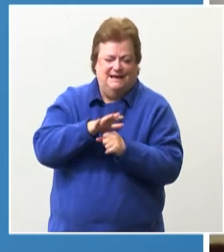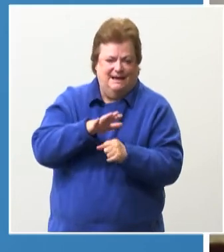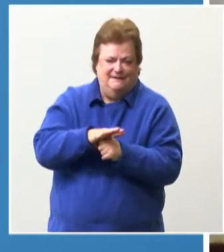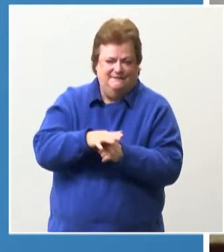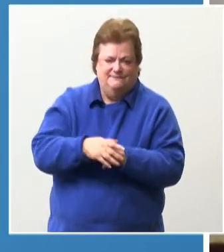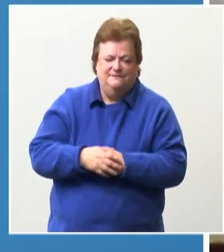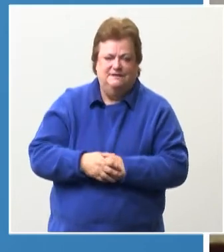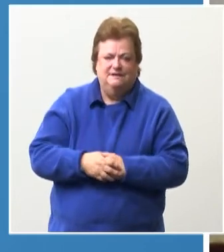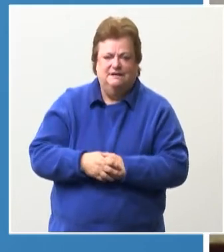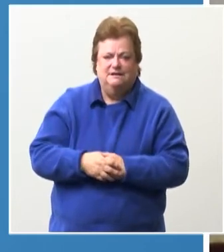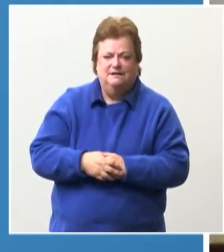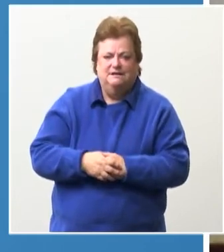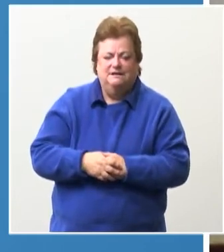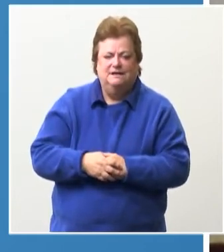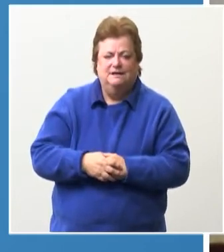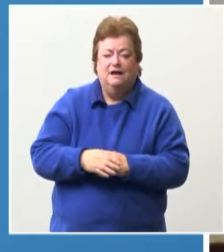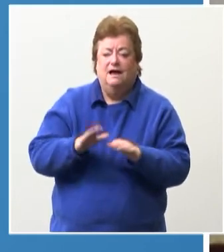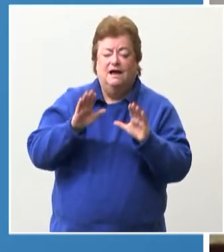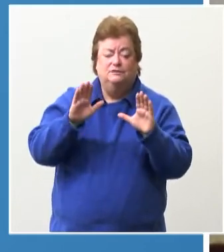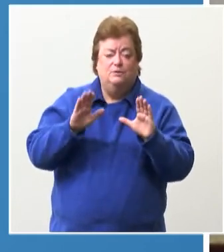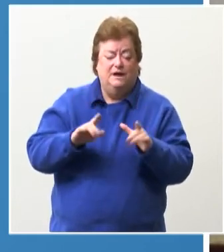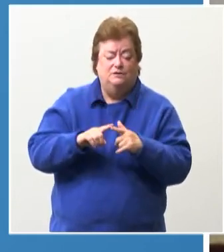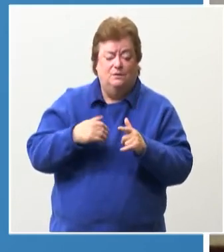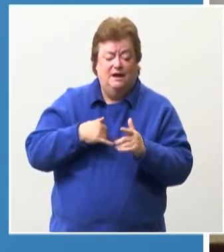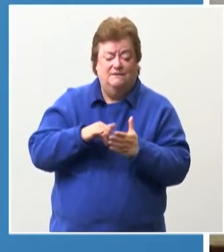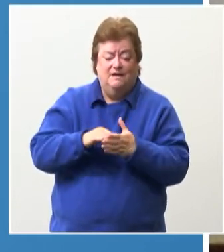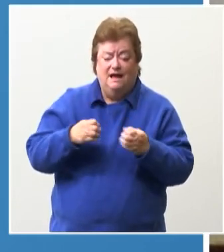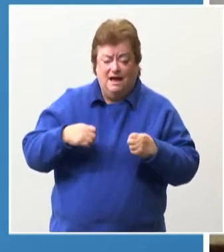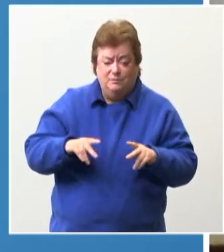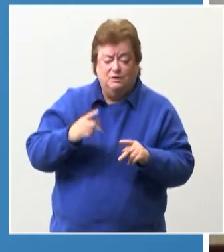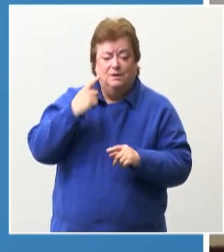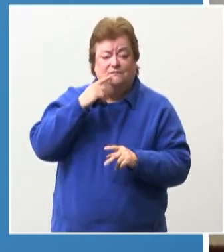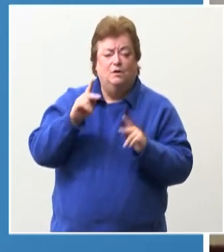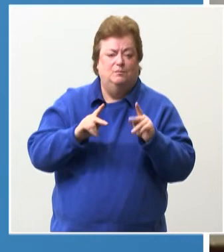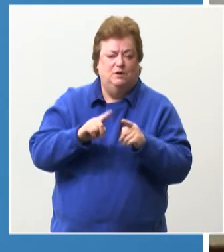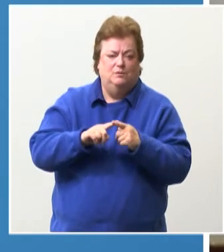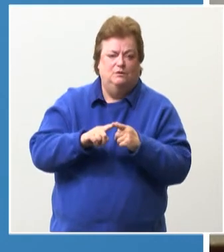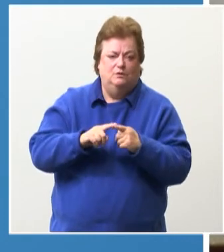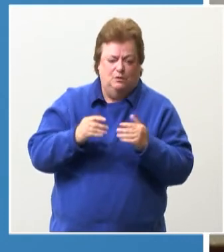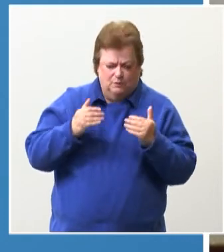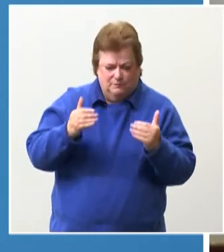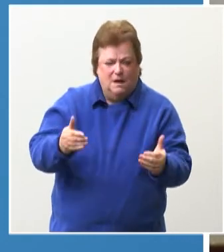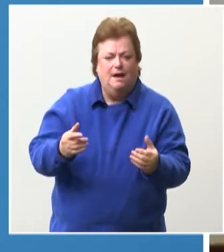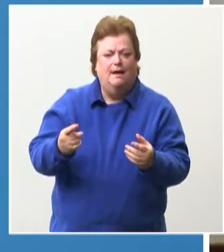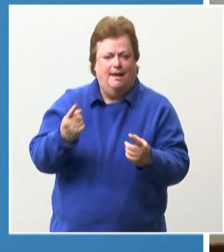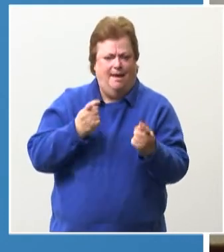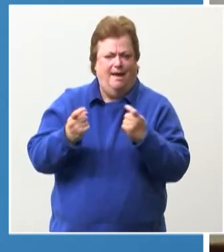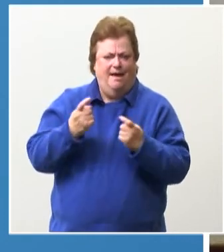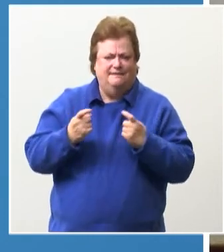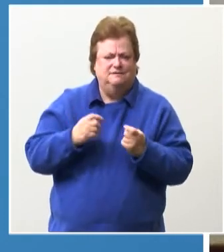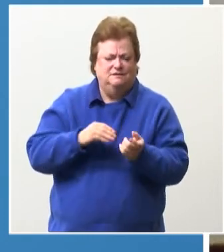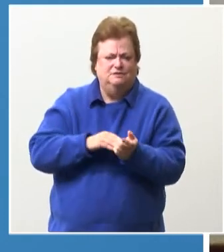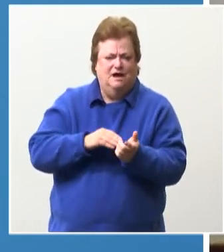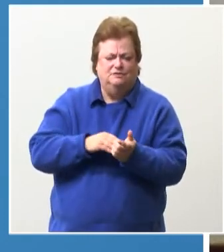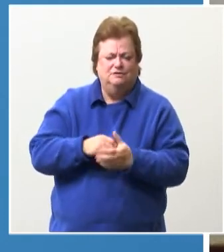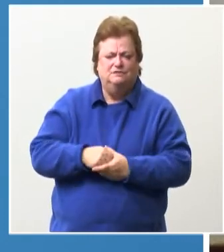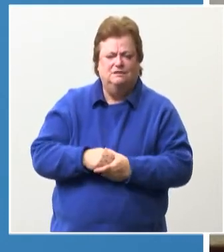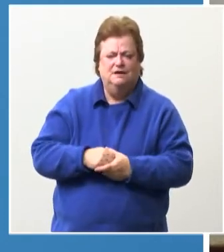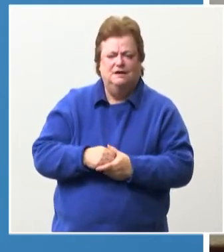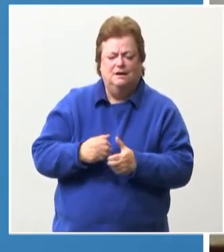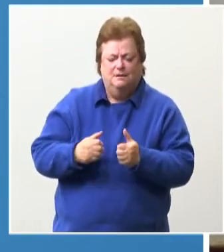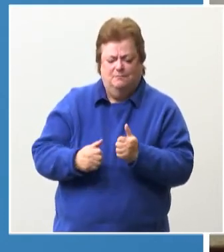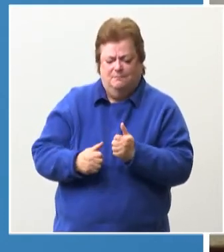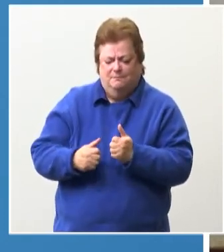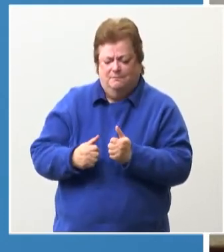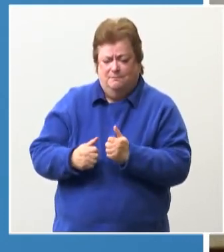Although it's great to have that opportunity for people to ask questions. Some more recent information I've